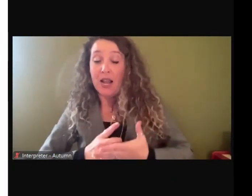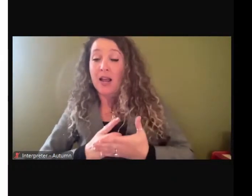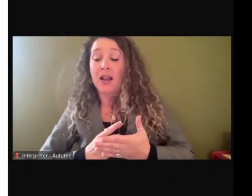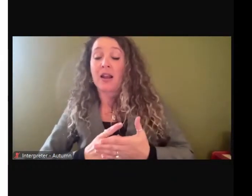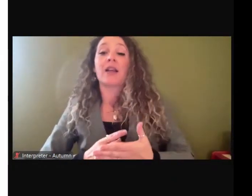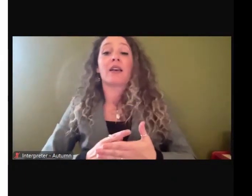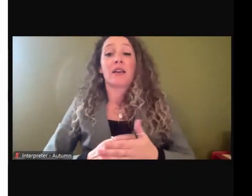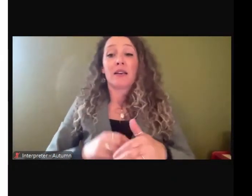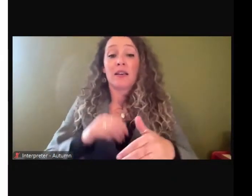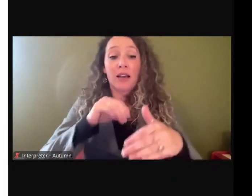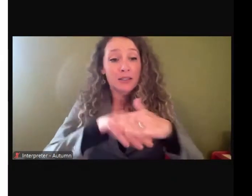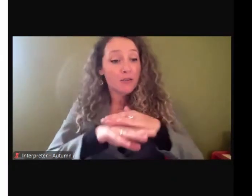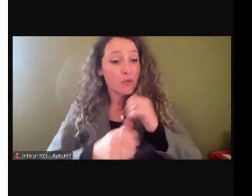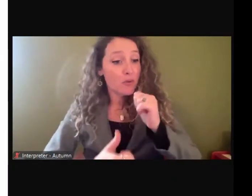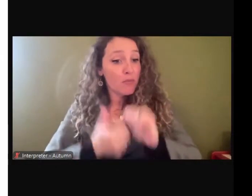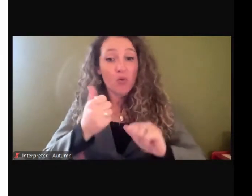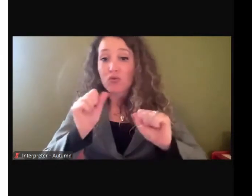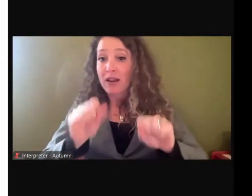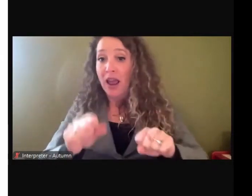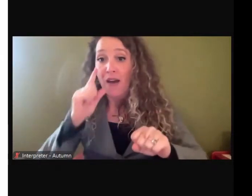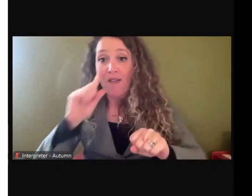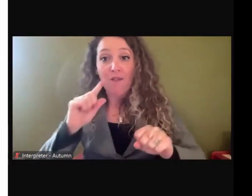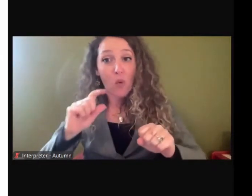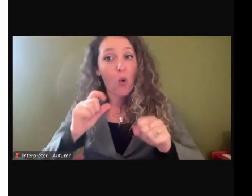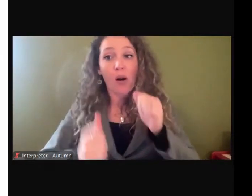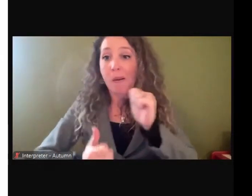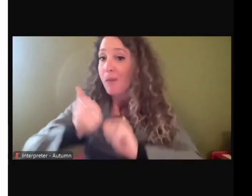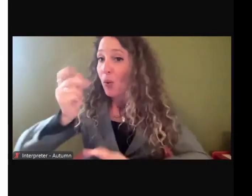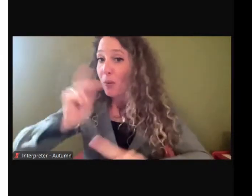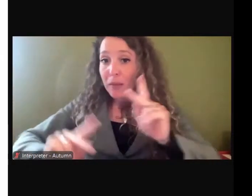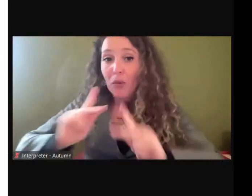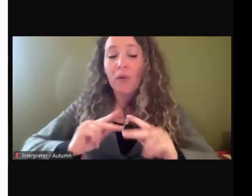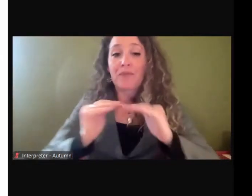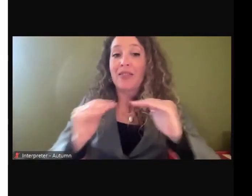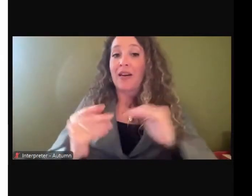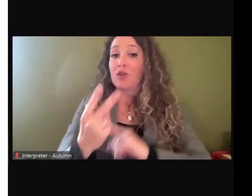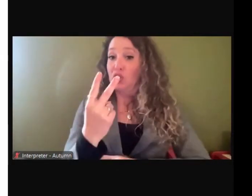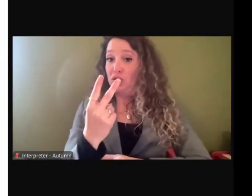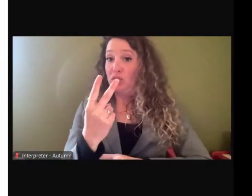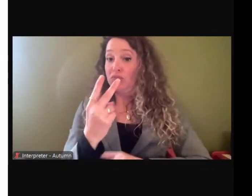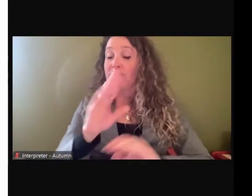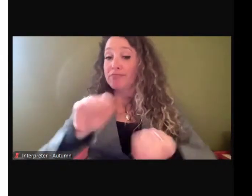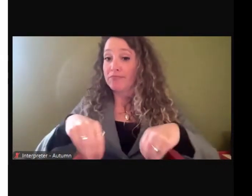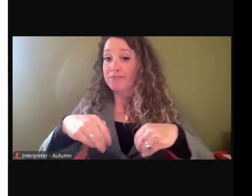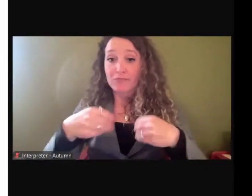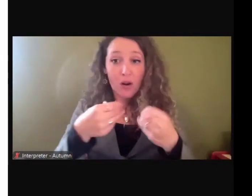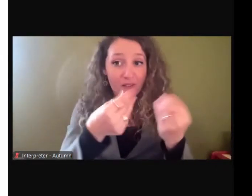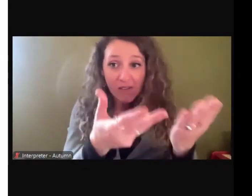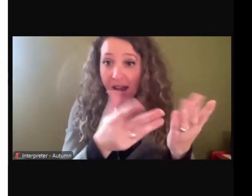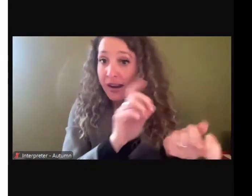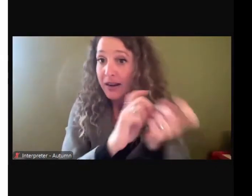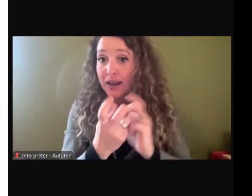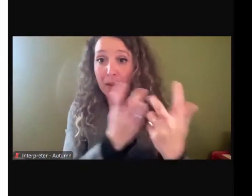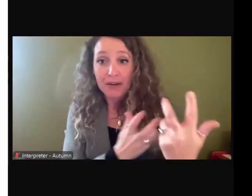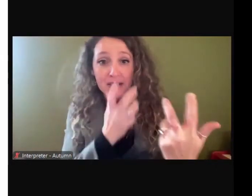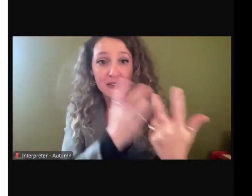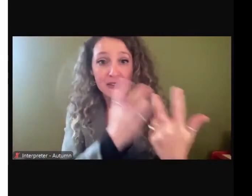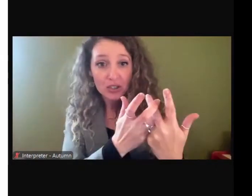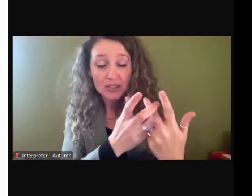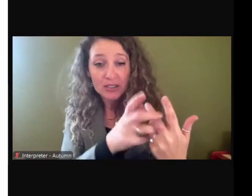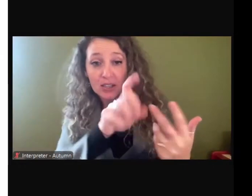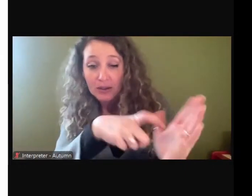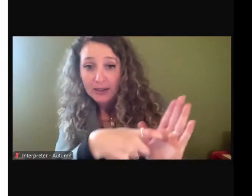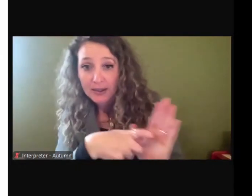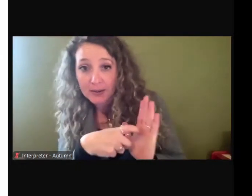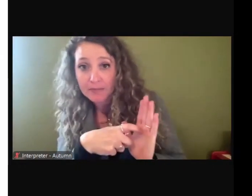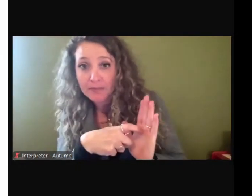as possible for most people. Level 2, you can provide accommodations to adapt what you need. And level 3, which is more rare